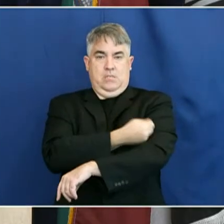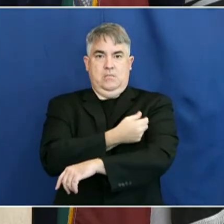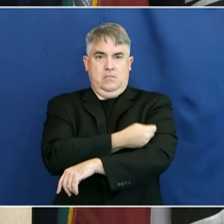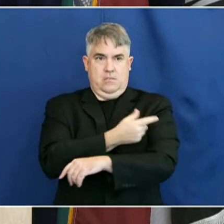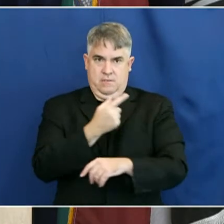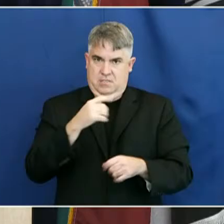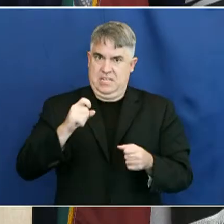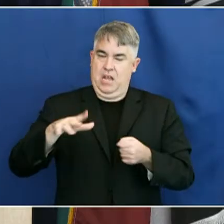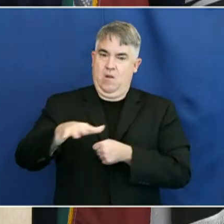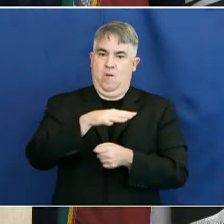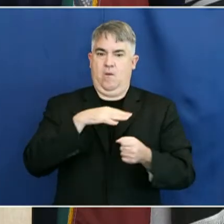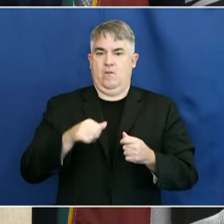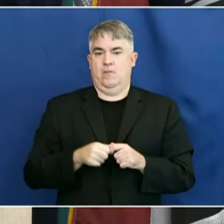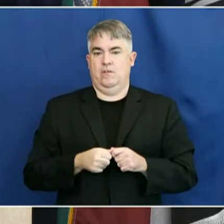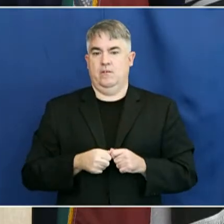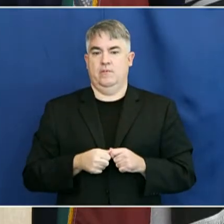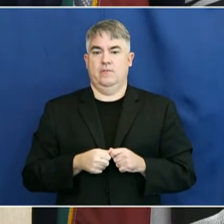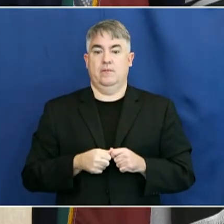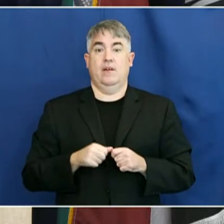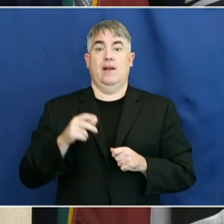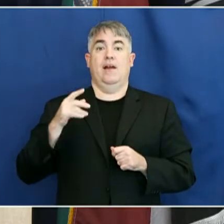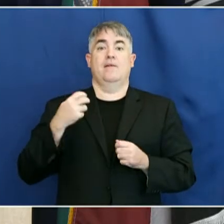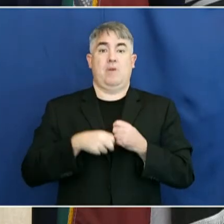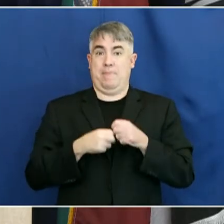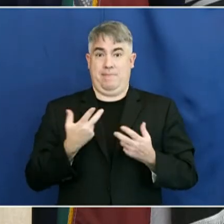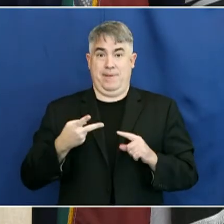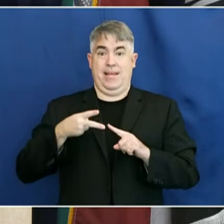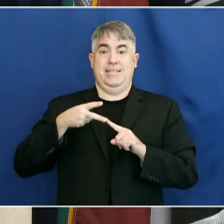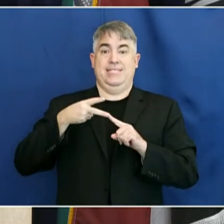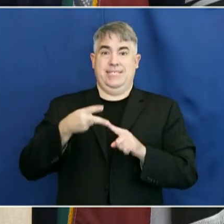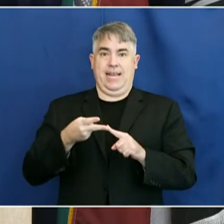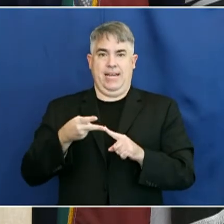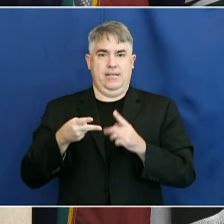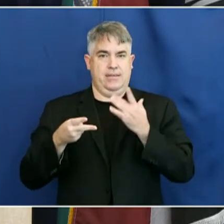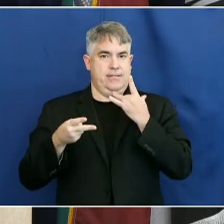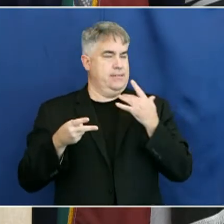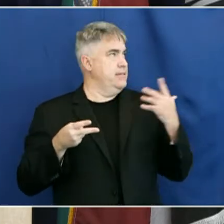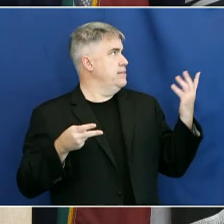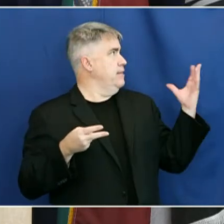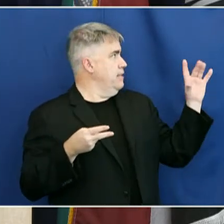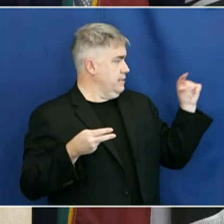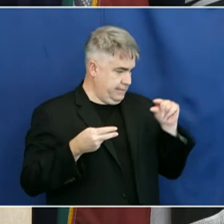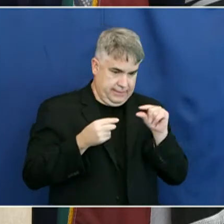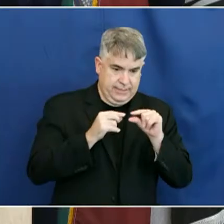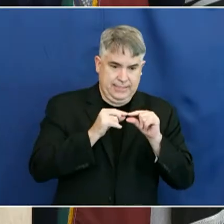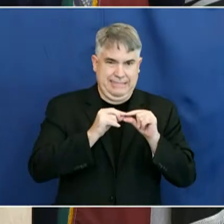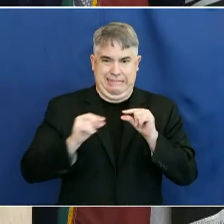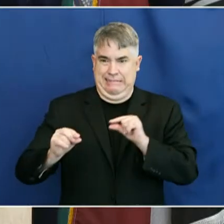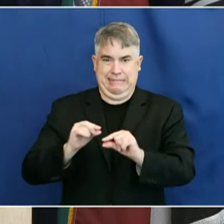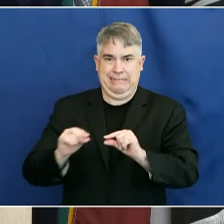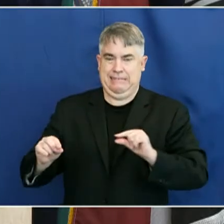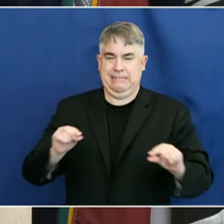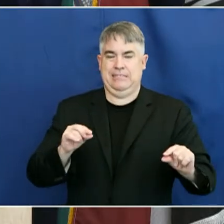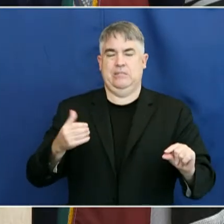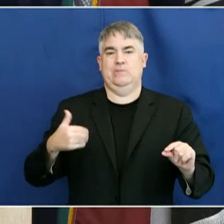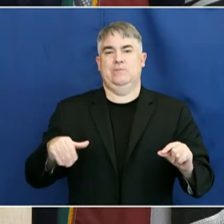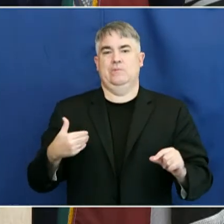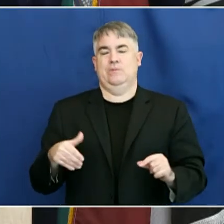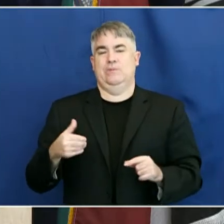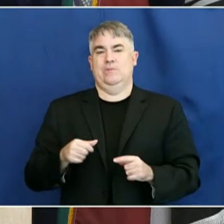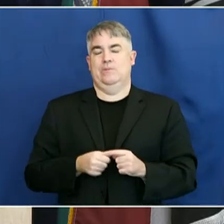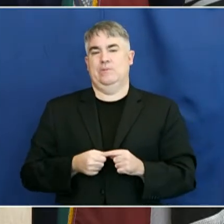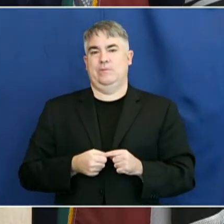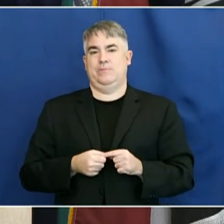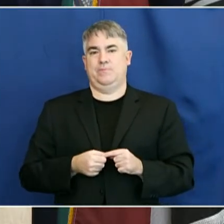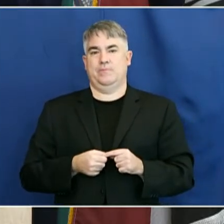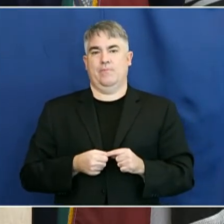dose appointments. We honor those first, and then with what's left, we make first dose appointments available. Again, we've always thought the first half of